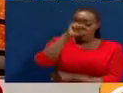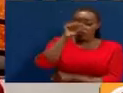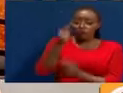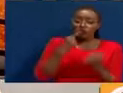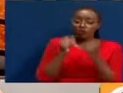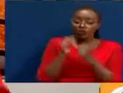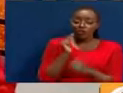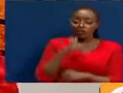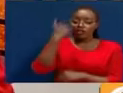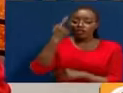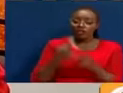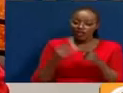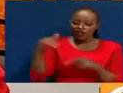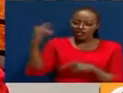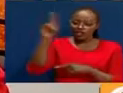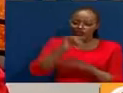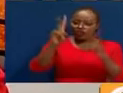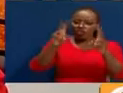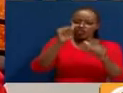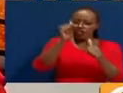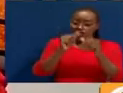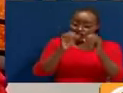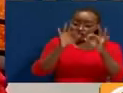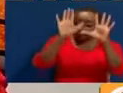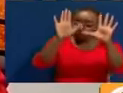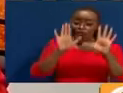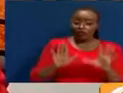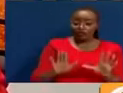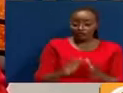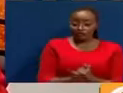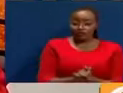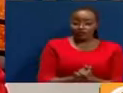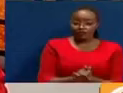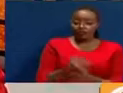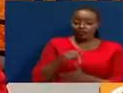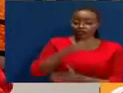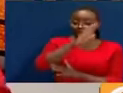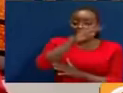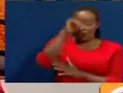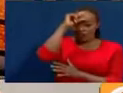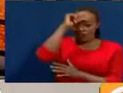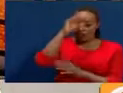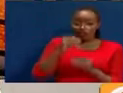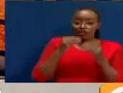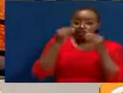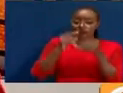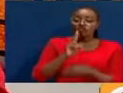speak to us every day on an issue if it deems it important enough. By this afternoon, this government had